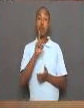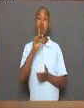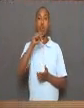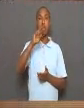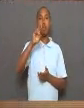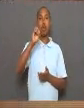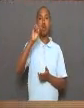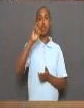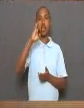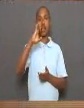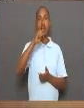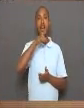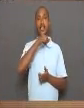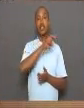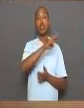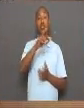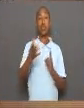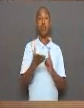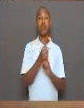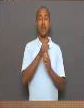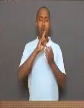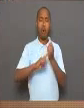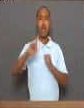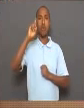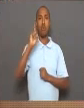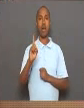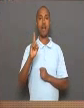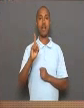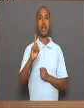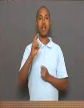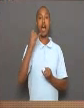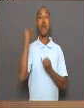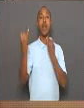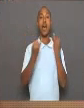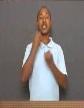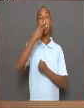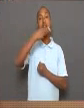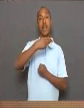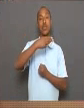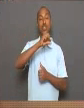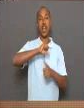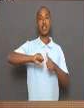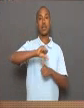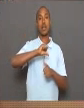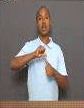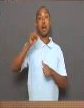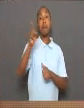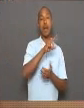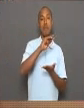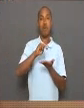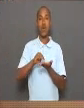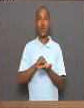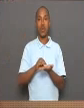Monoprotic acids are those that contain only one ionizable hydrogen atom per